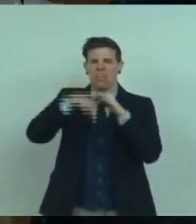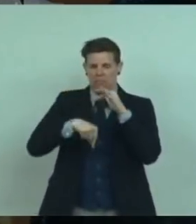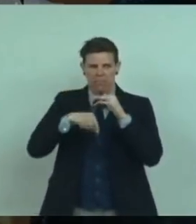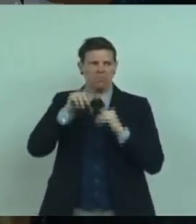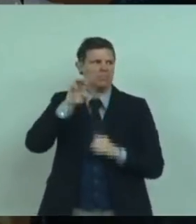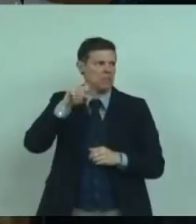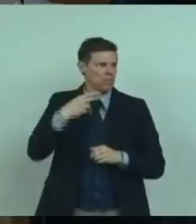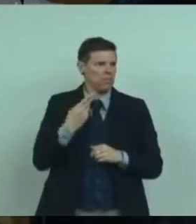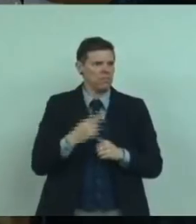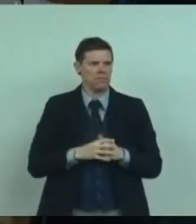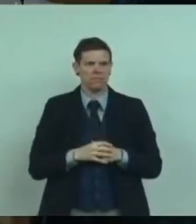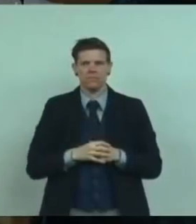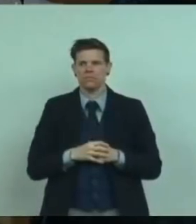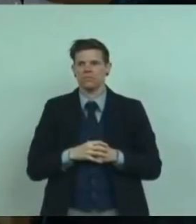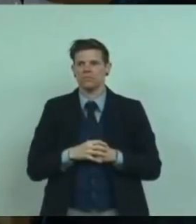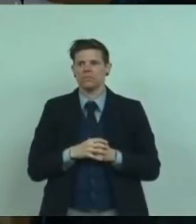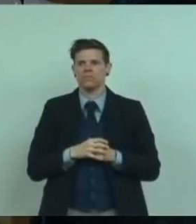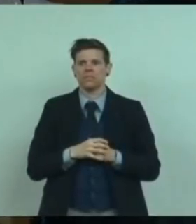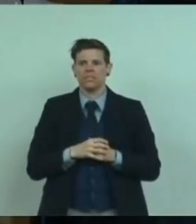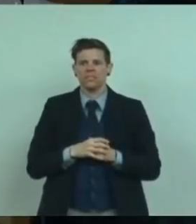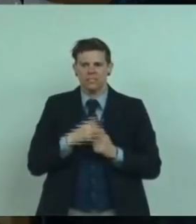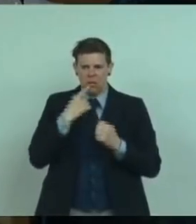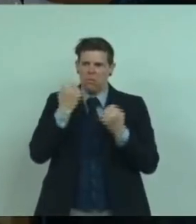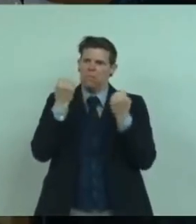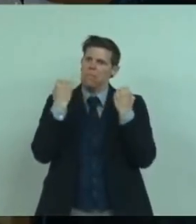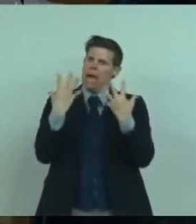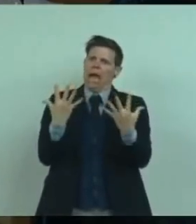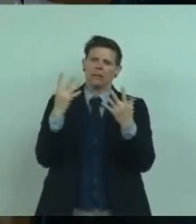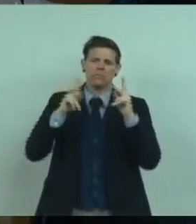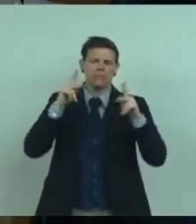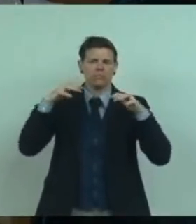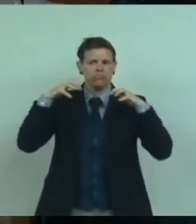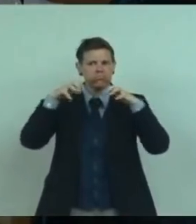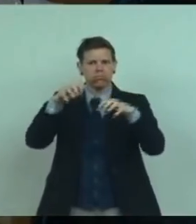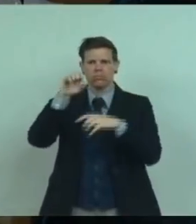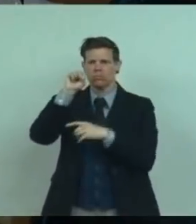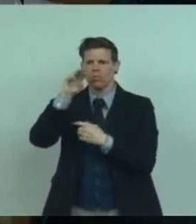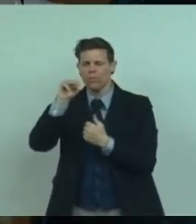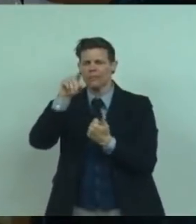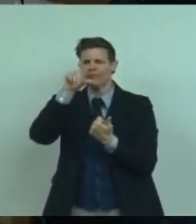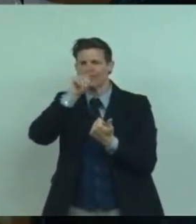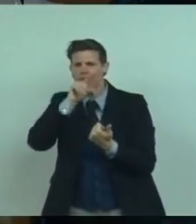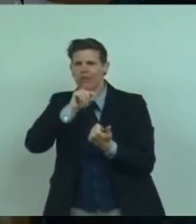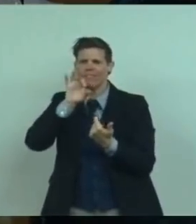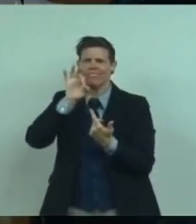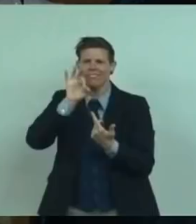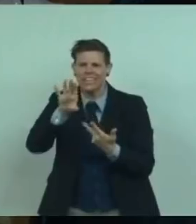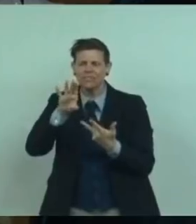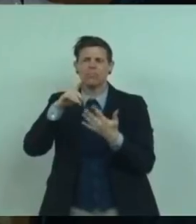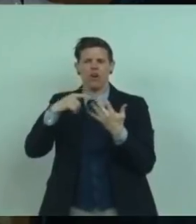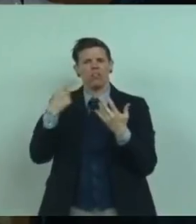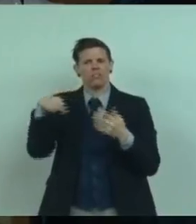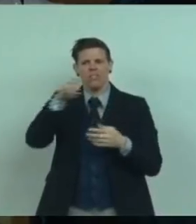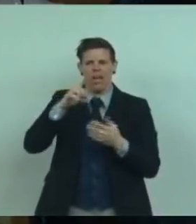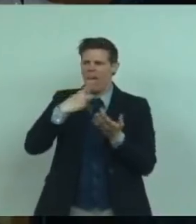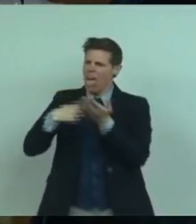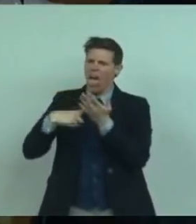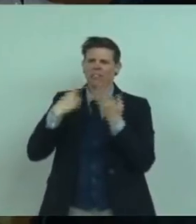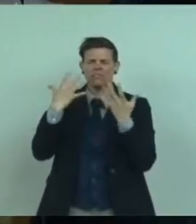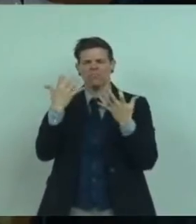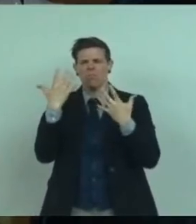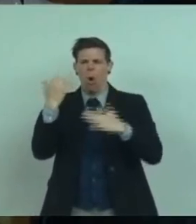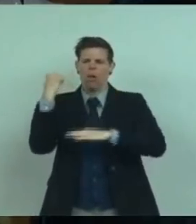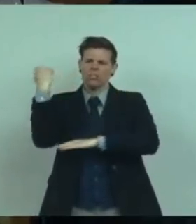Many people are asking about a lockdown on social media, saying that's the only way people are going to actually stay at home. Is the governor